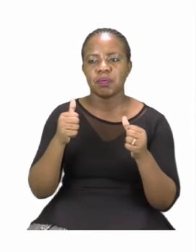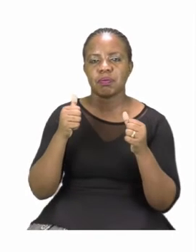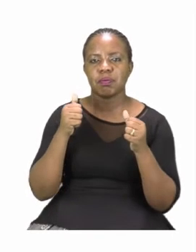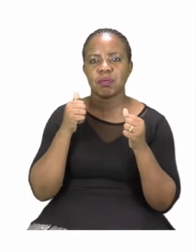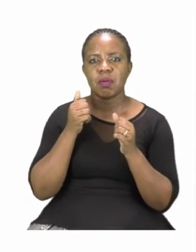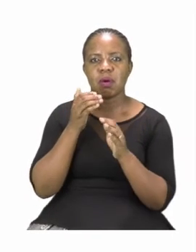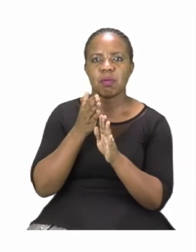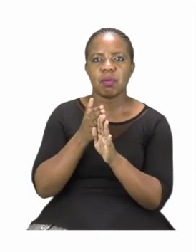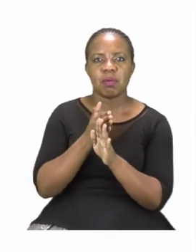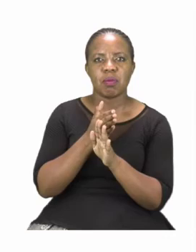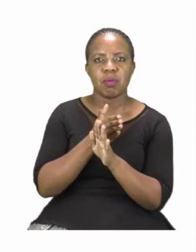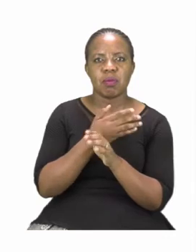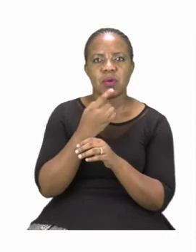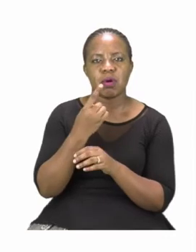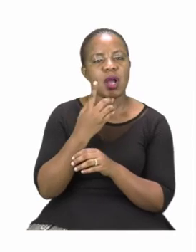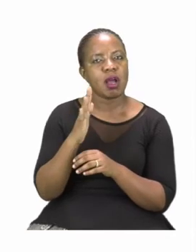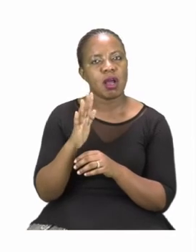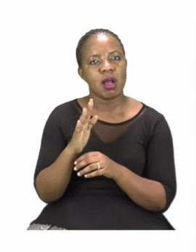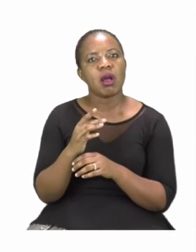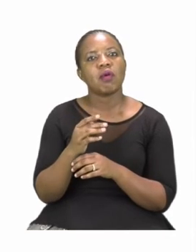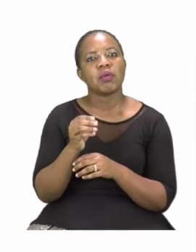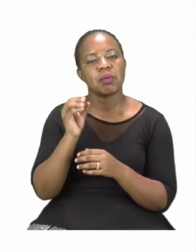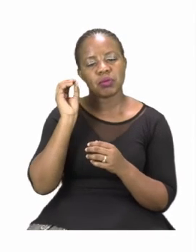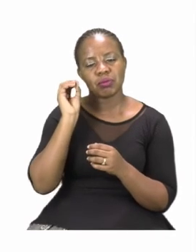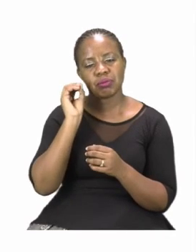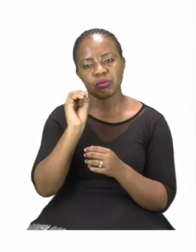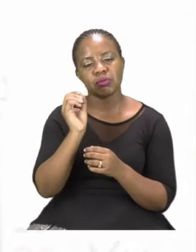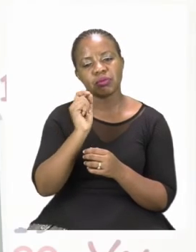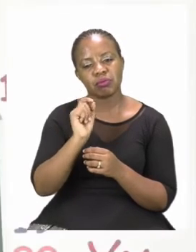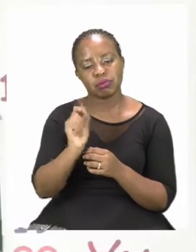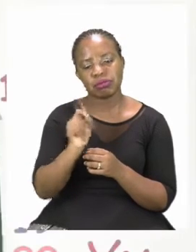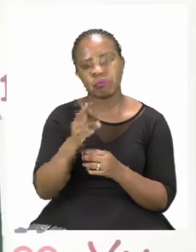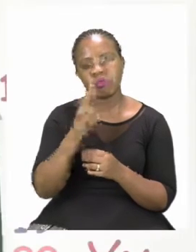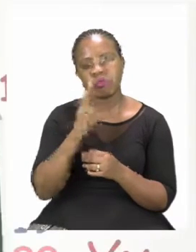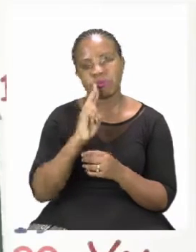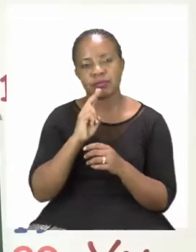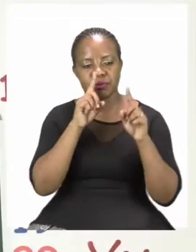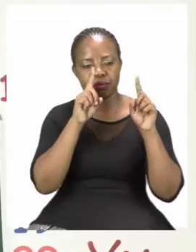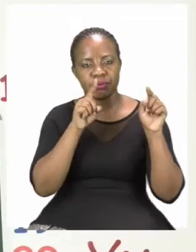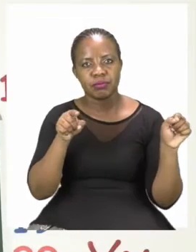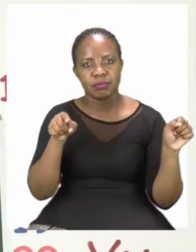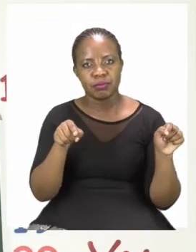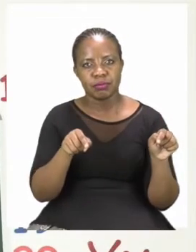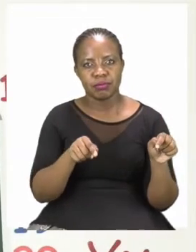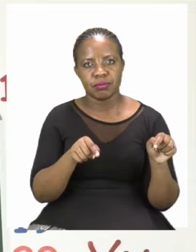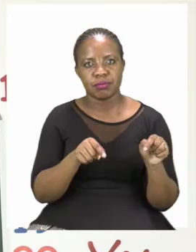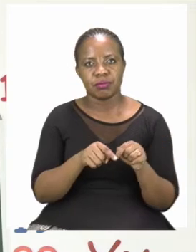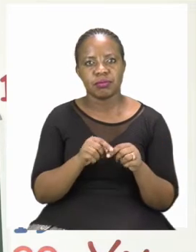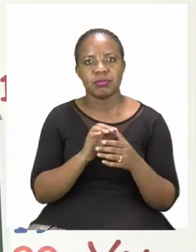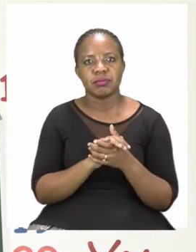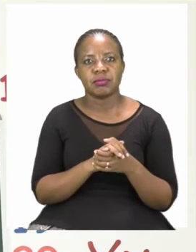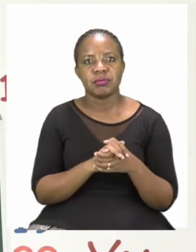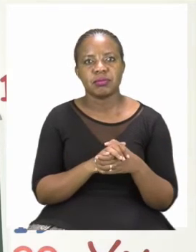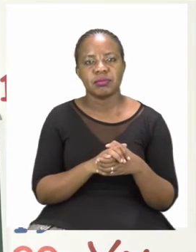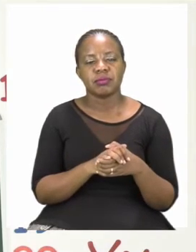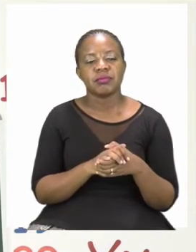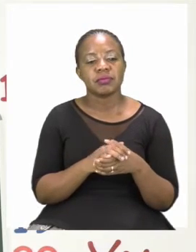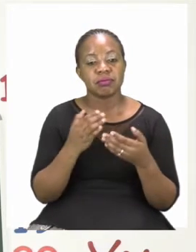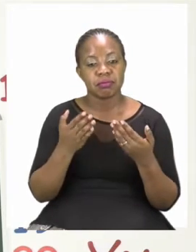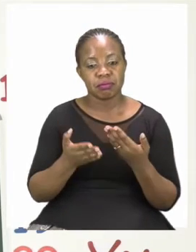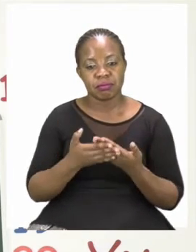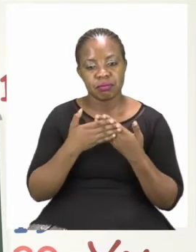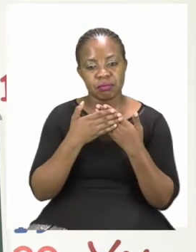to people and communicate, just like how we say hello and how we say